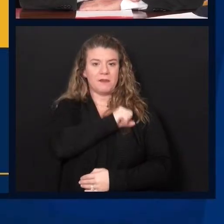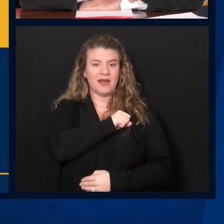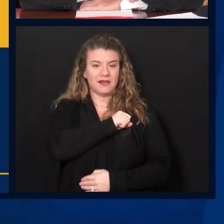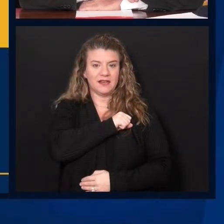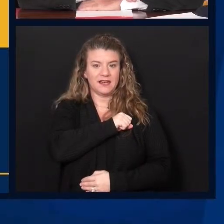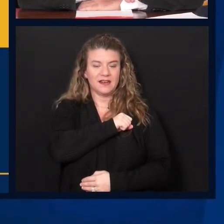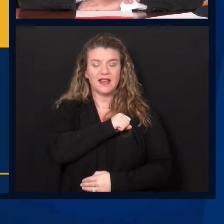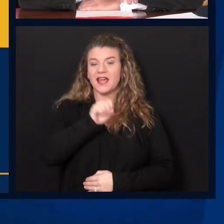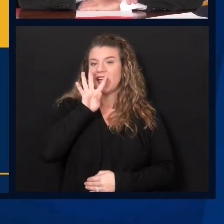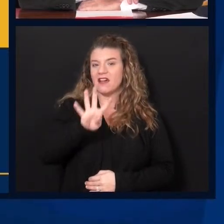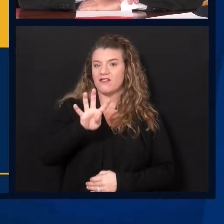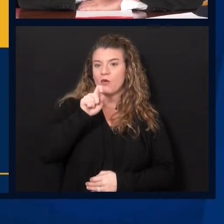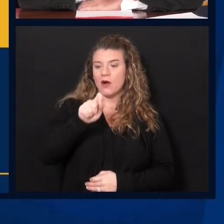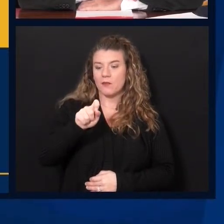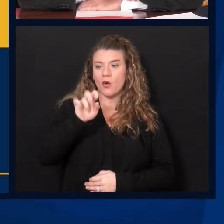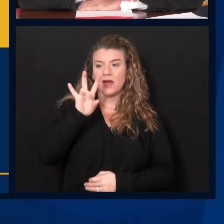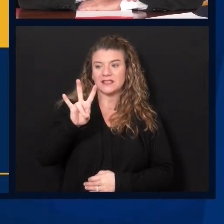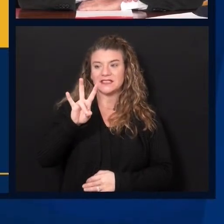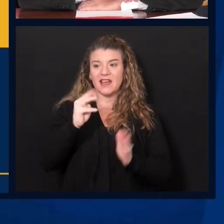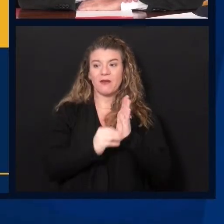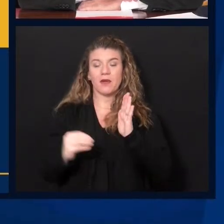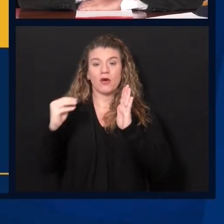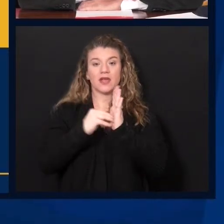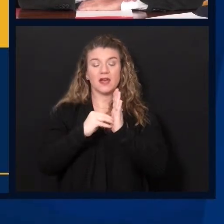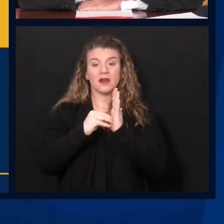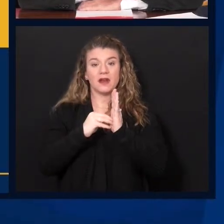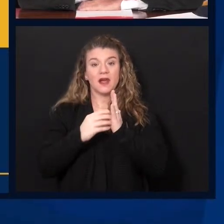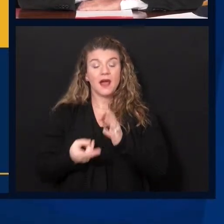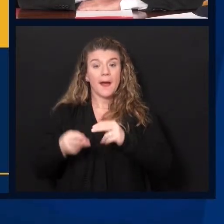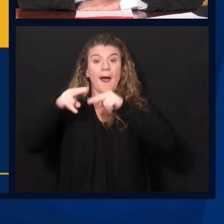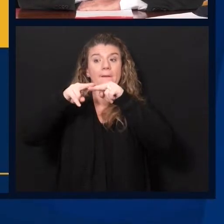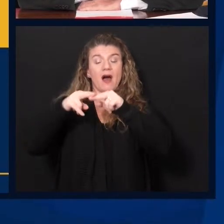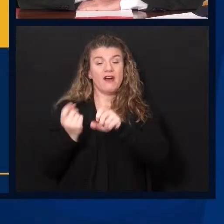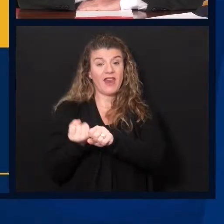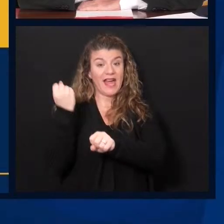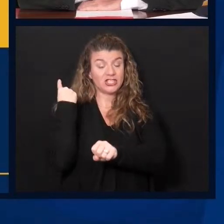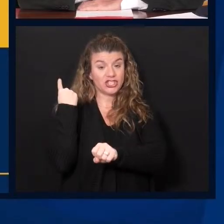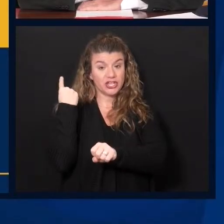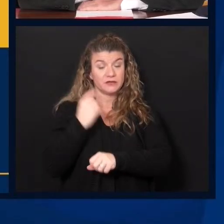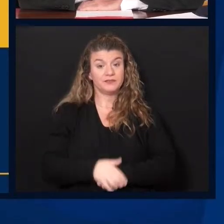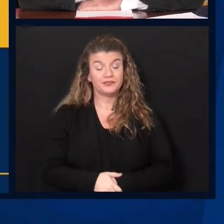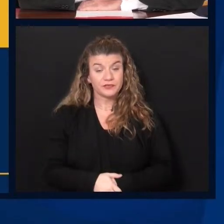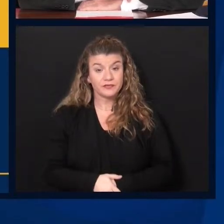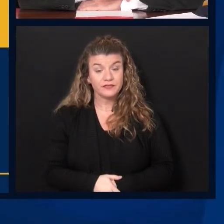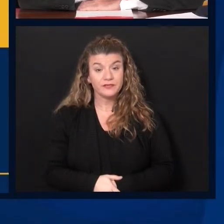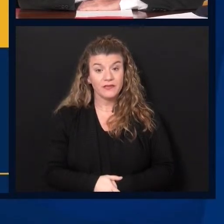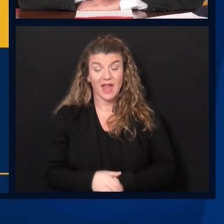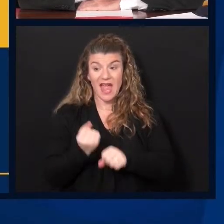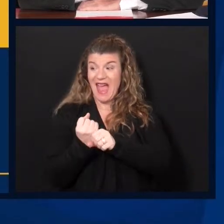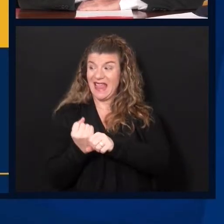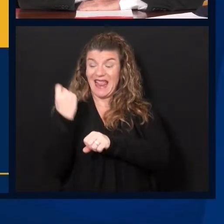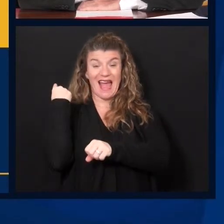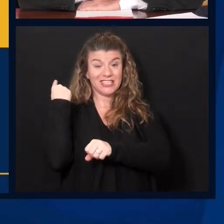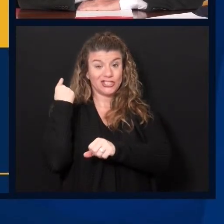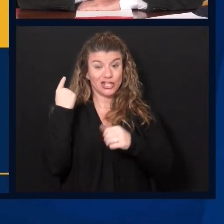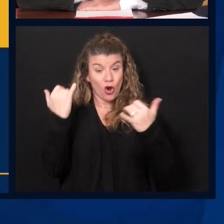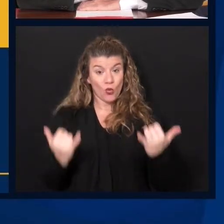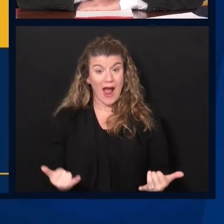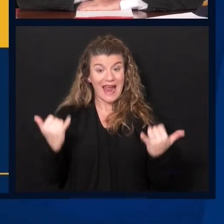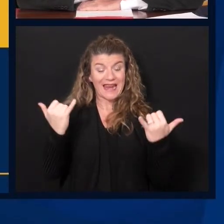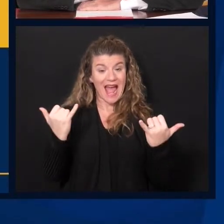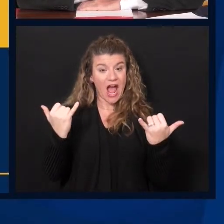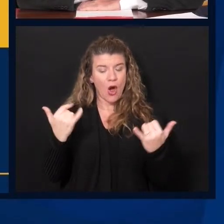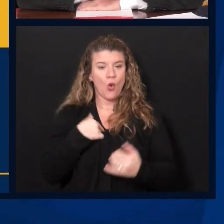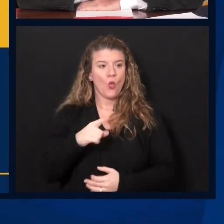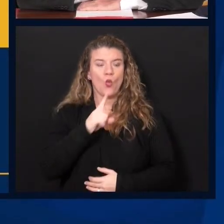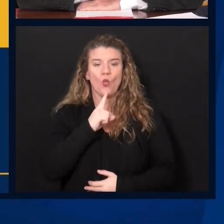and $4.7 million above last year. And last year, at this point in time, we